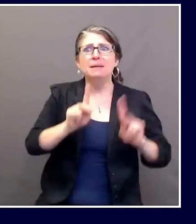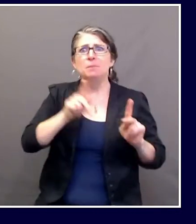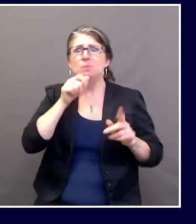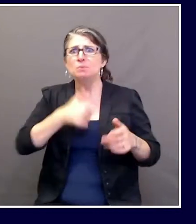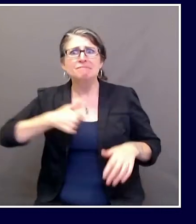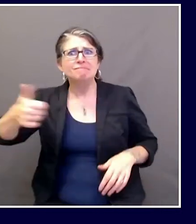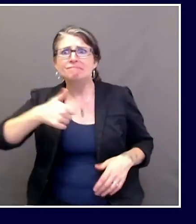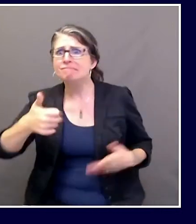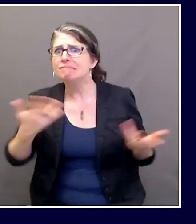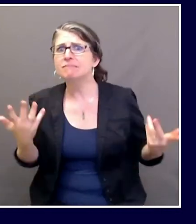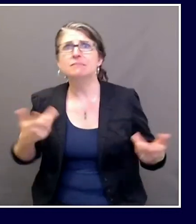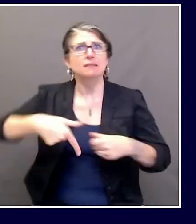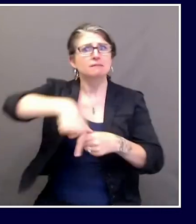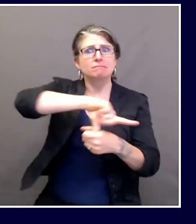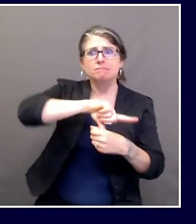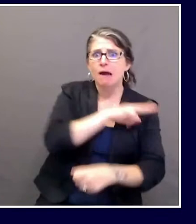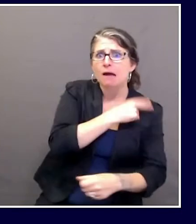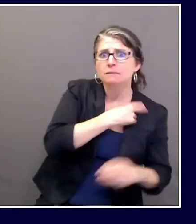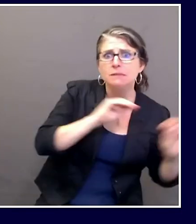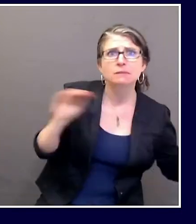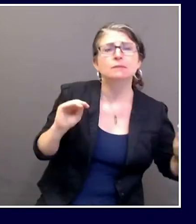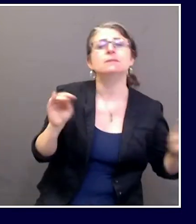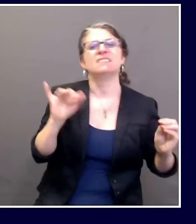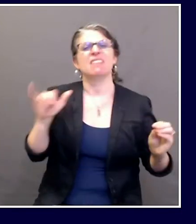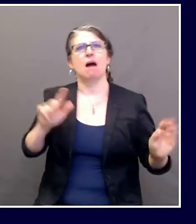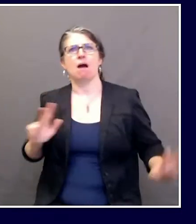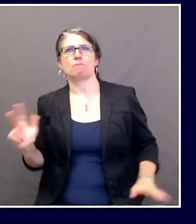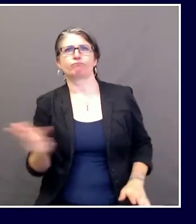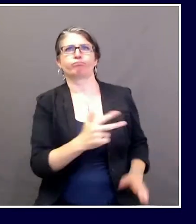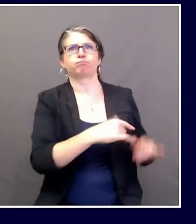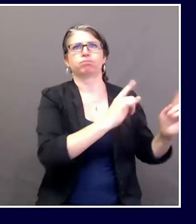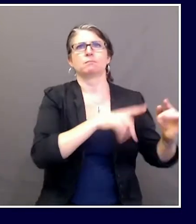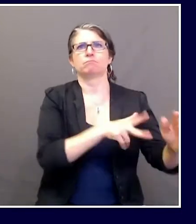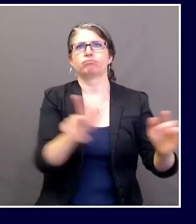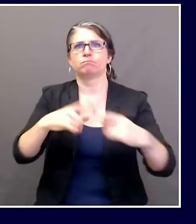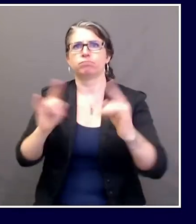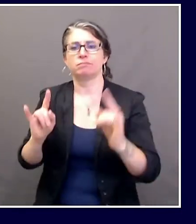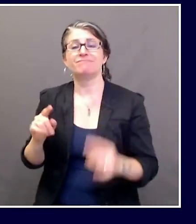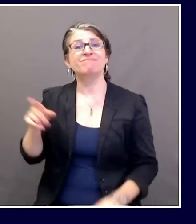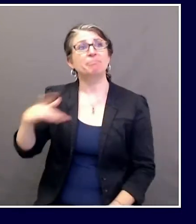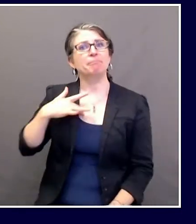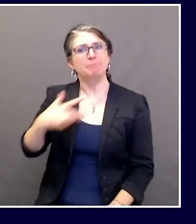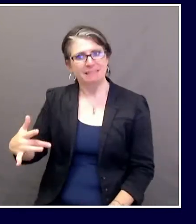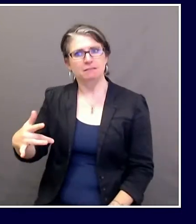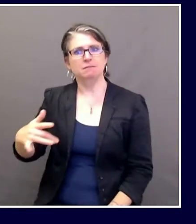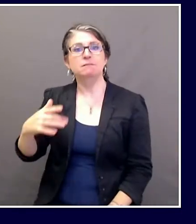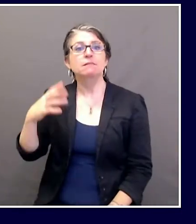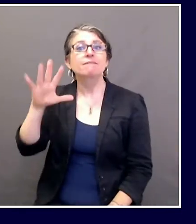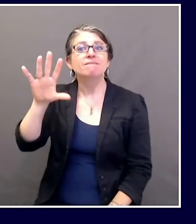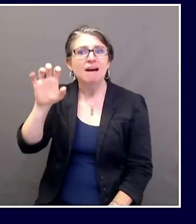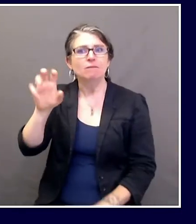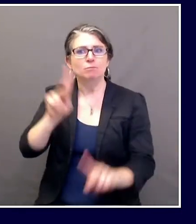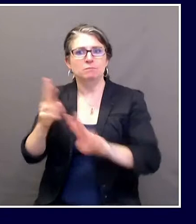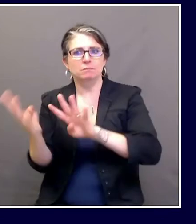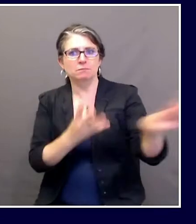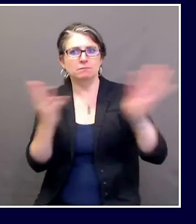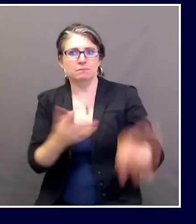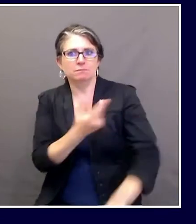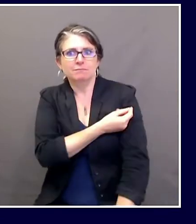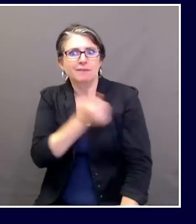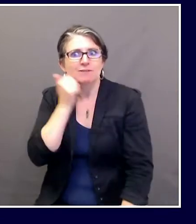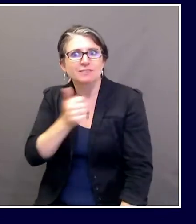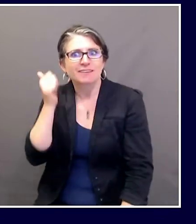day, and we want to position it in places in the state where it can be doing just that. In short, we are sending